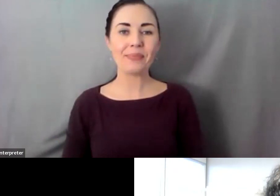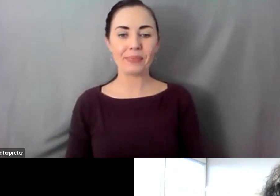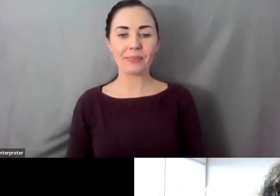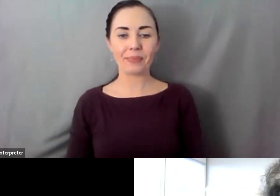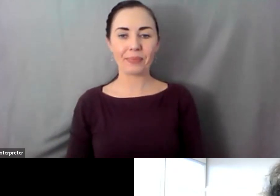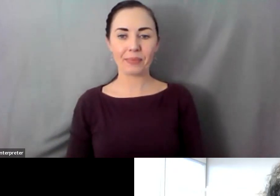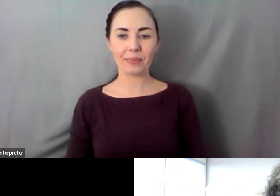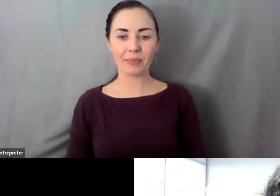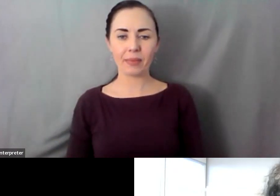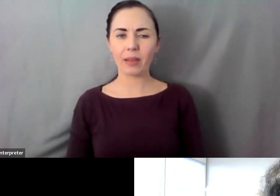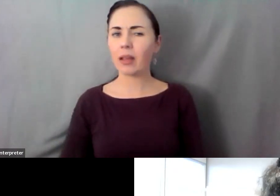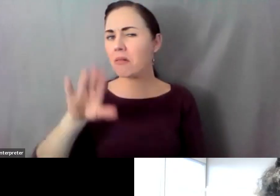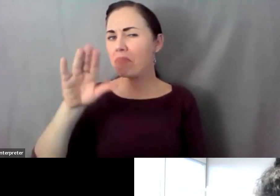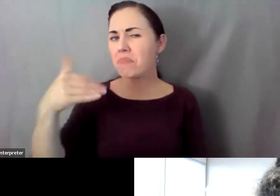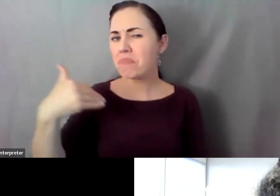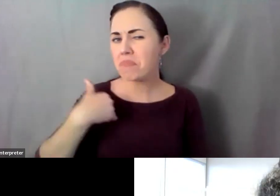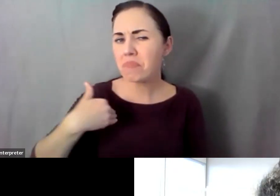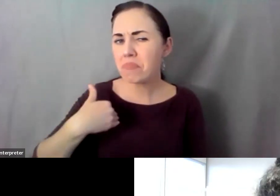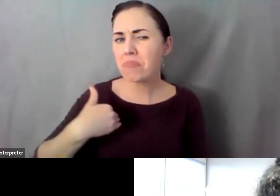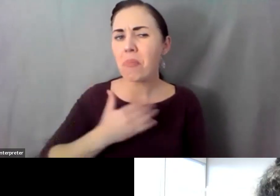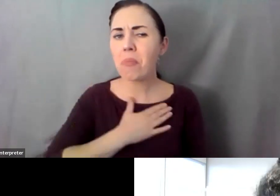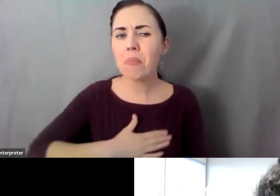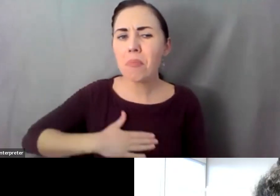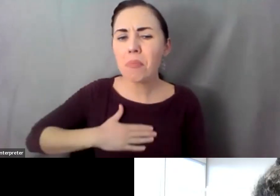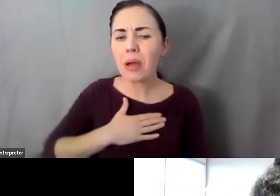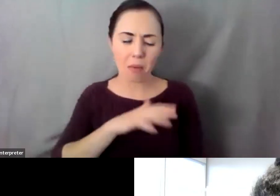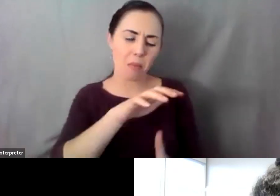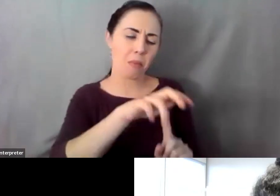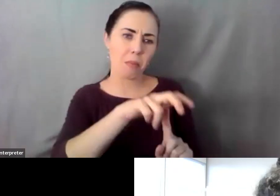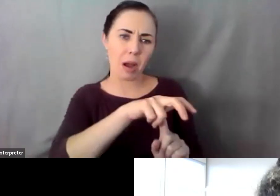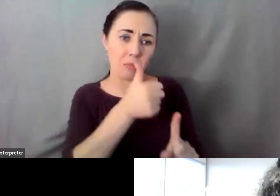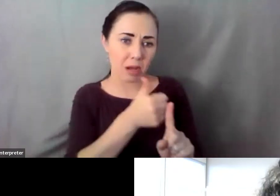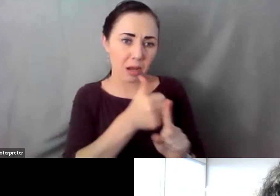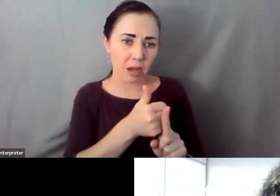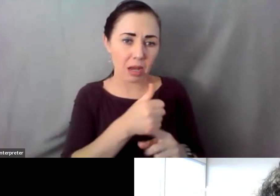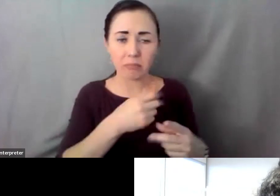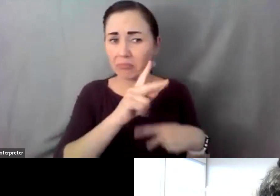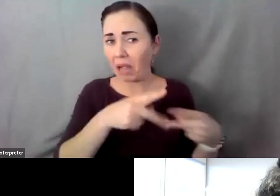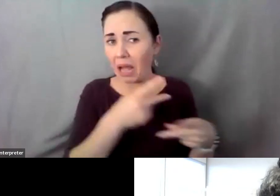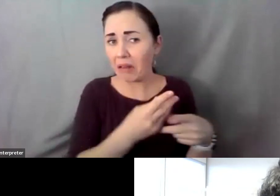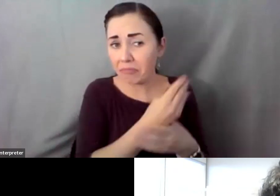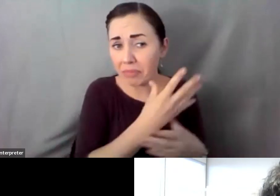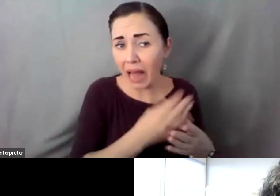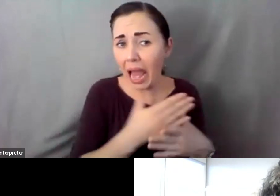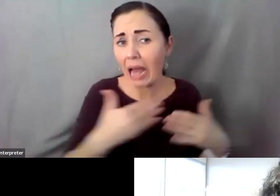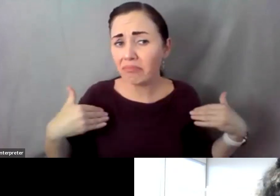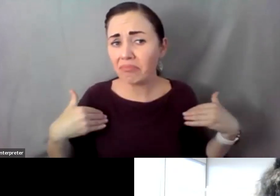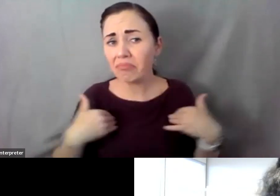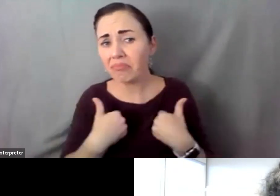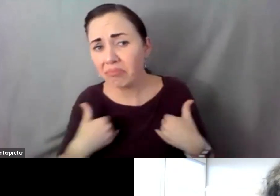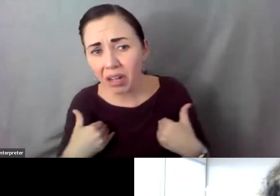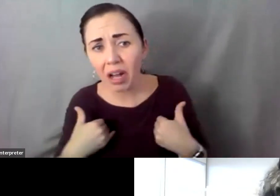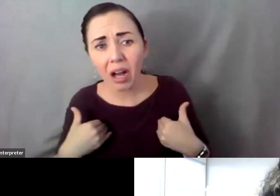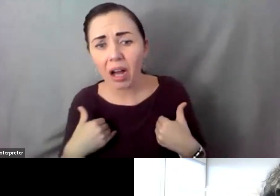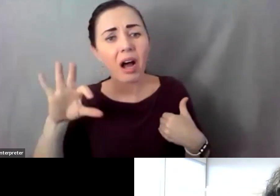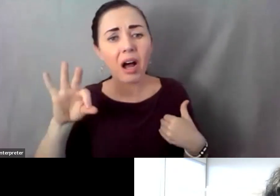Now, can you remind me again what a mushroom is? Is it a plant? Is it an animal? Or is it some